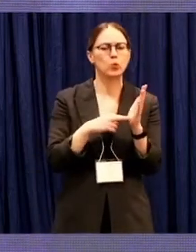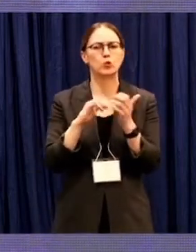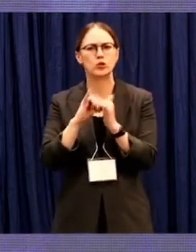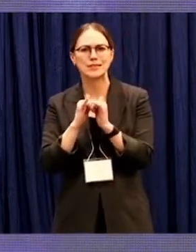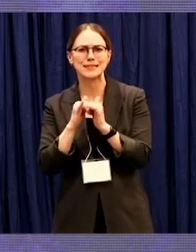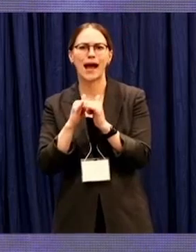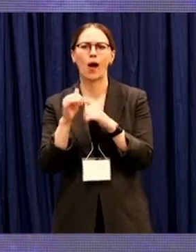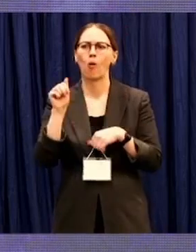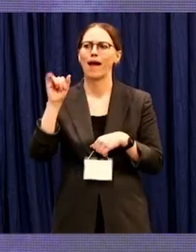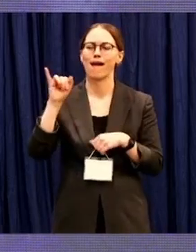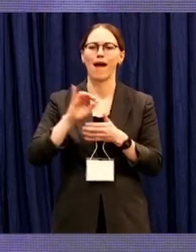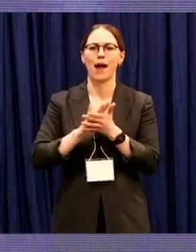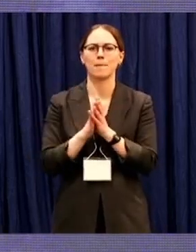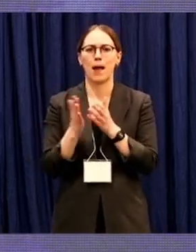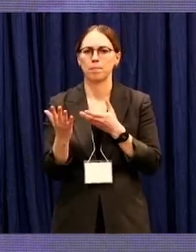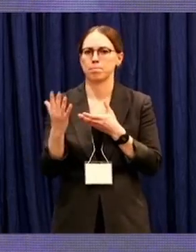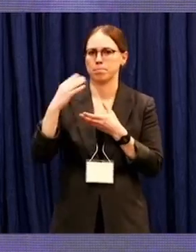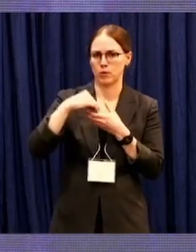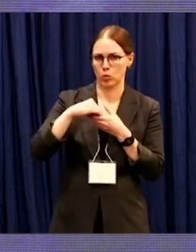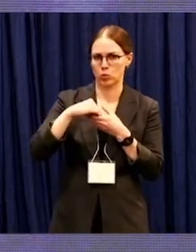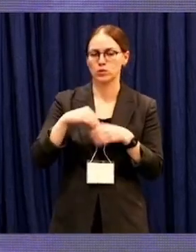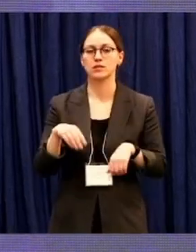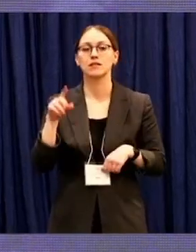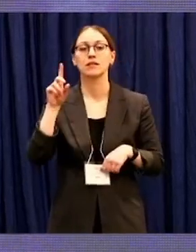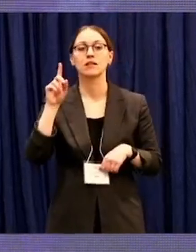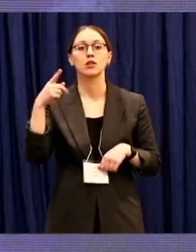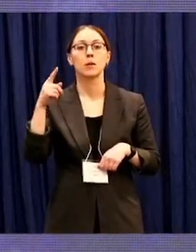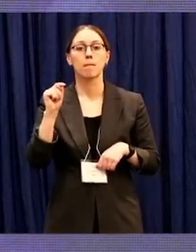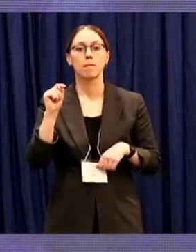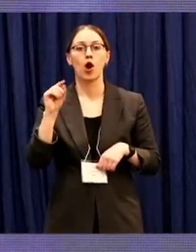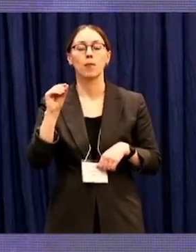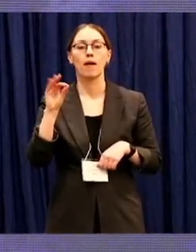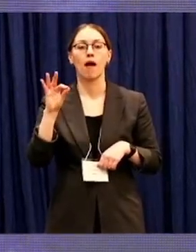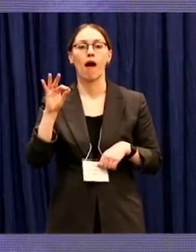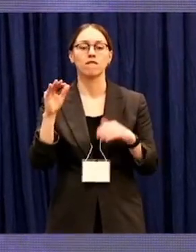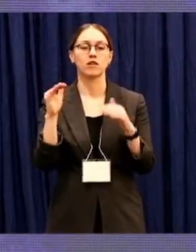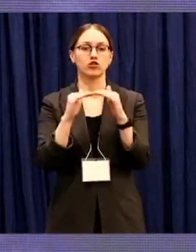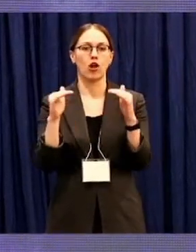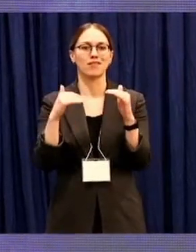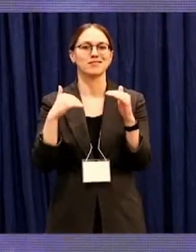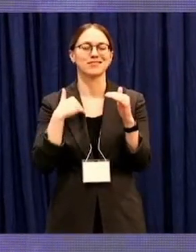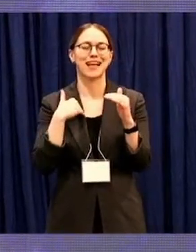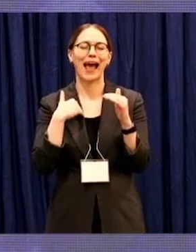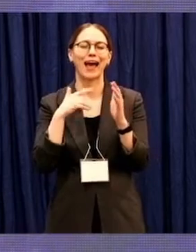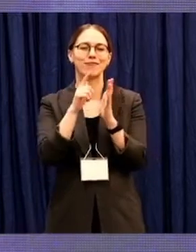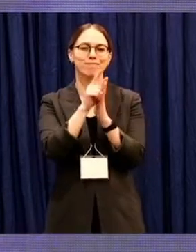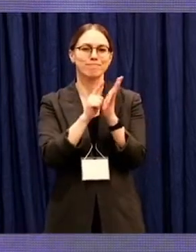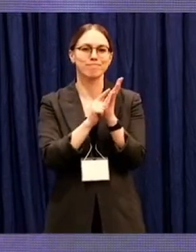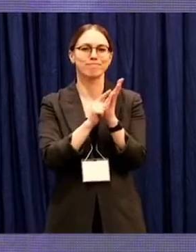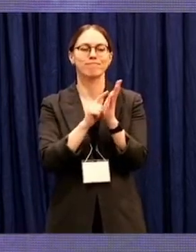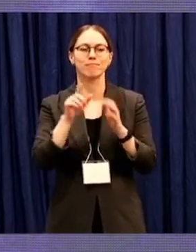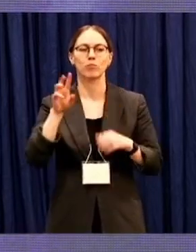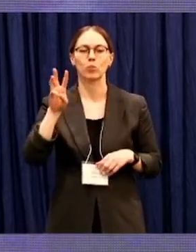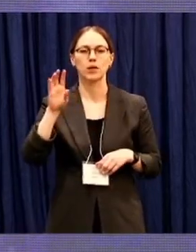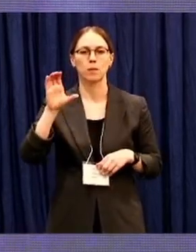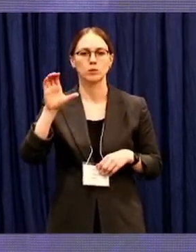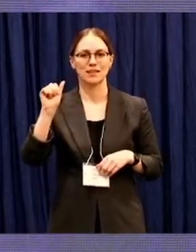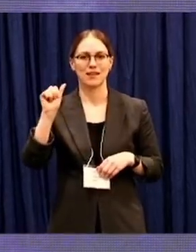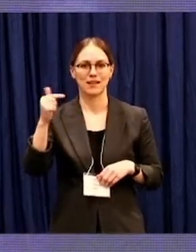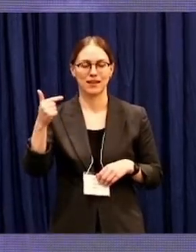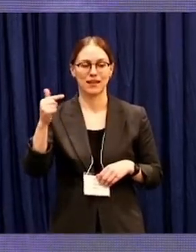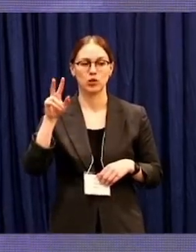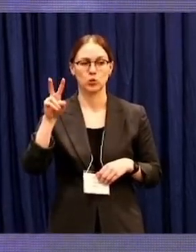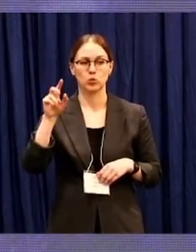AI, the Department of Justice ruling related to WCAG 2.1AA, and the Federal Technology Act